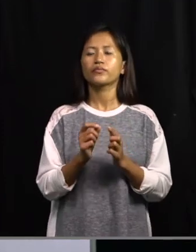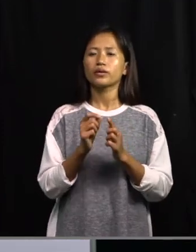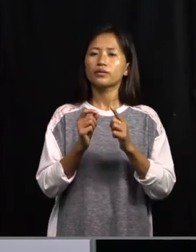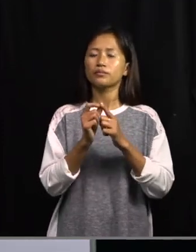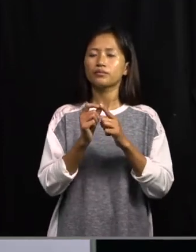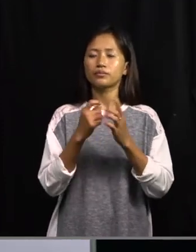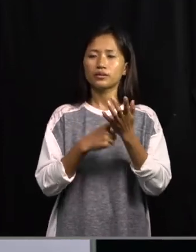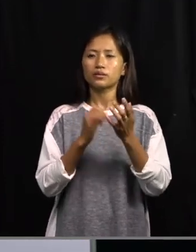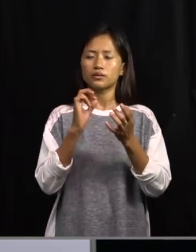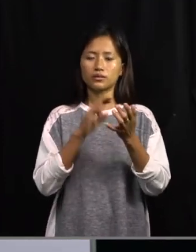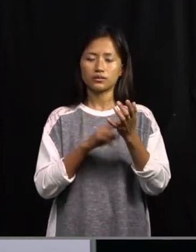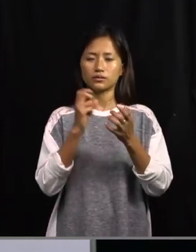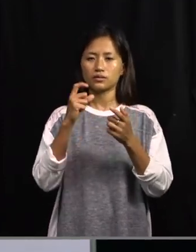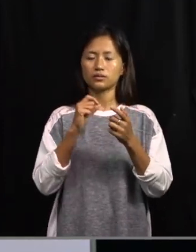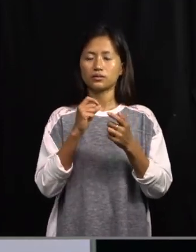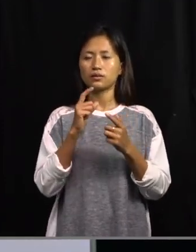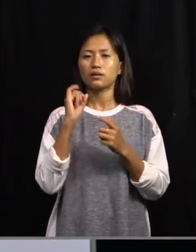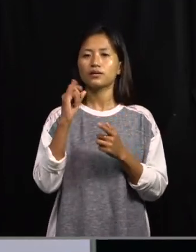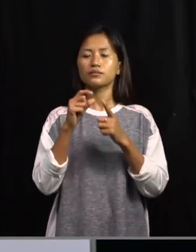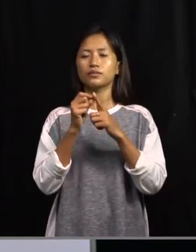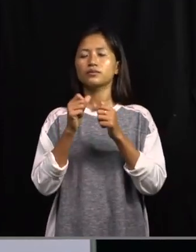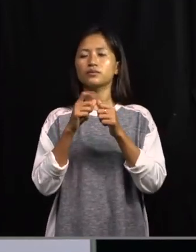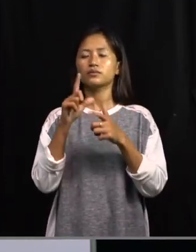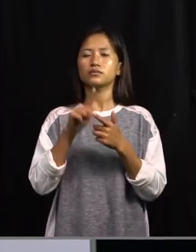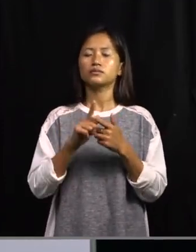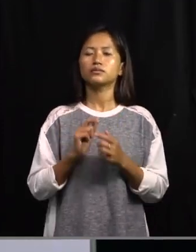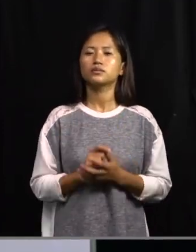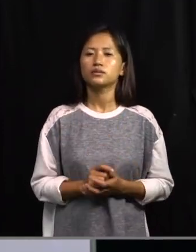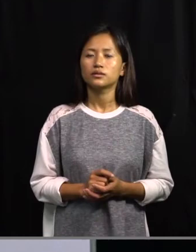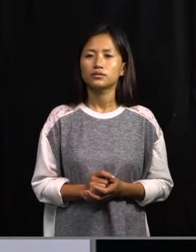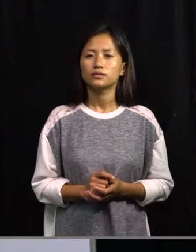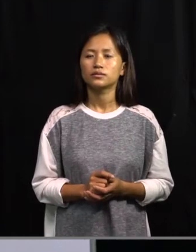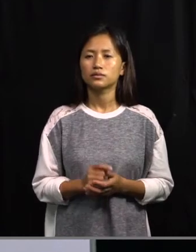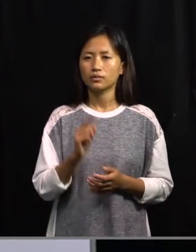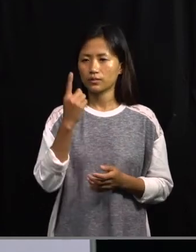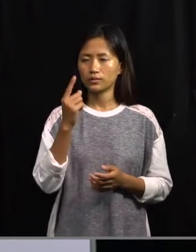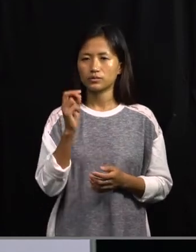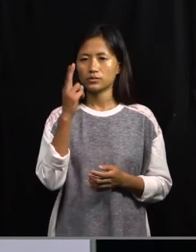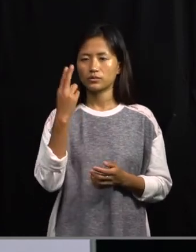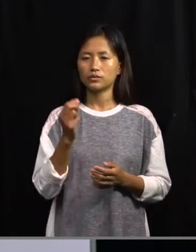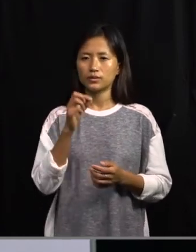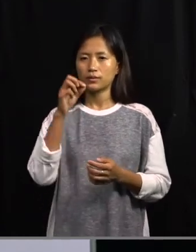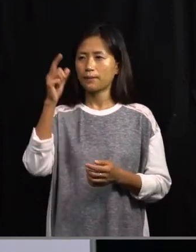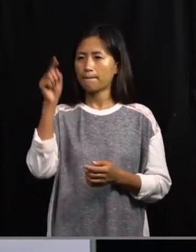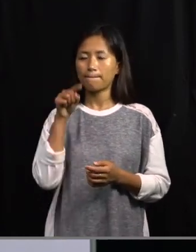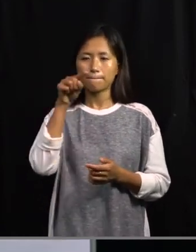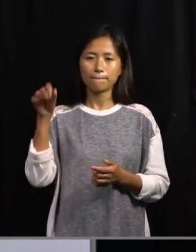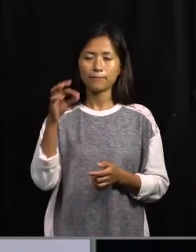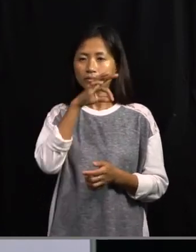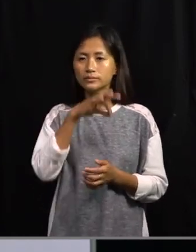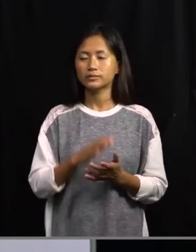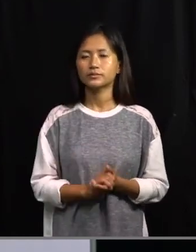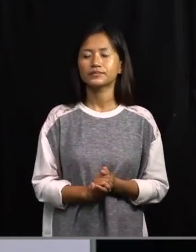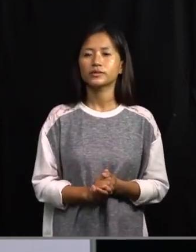1 lakh to all the states for maybe 1% or 2% interest rate. So every year, the government will